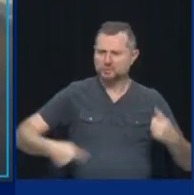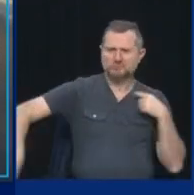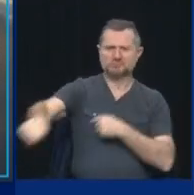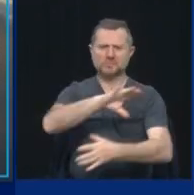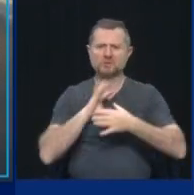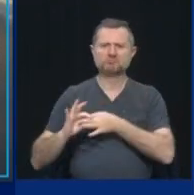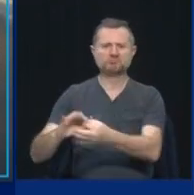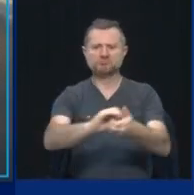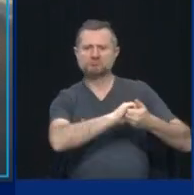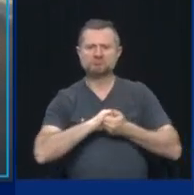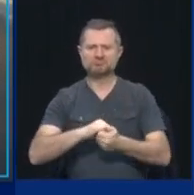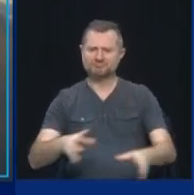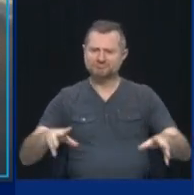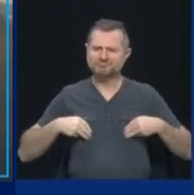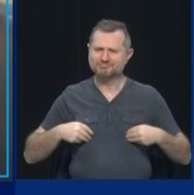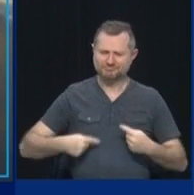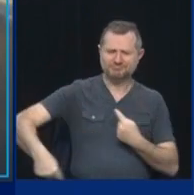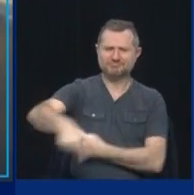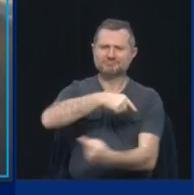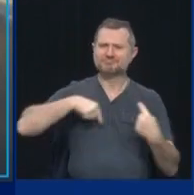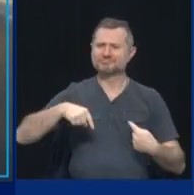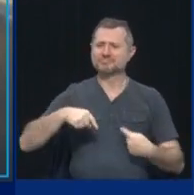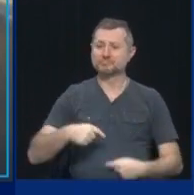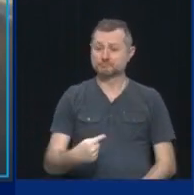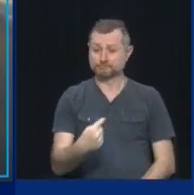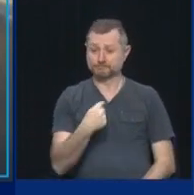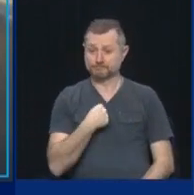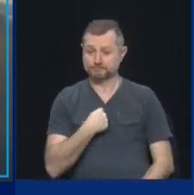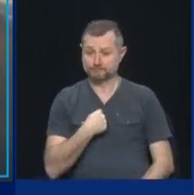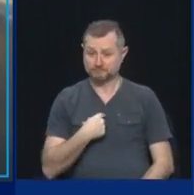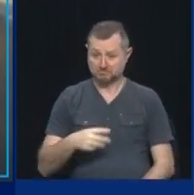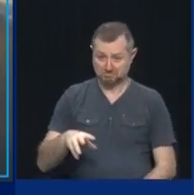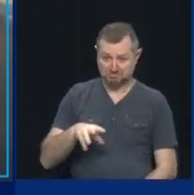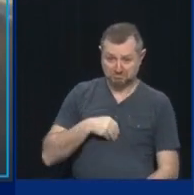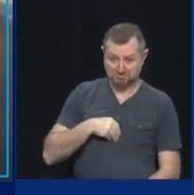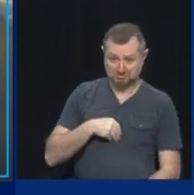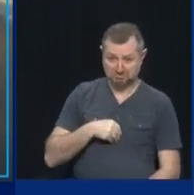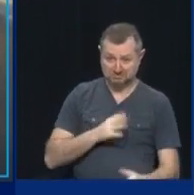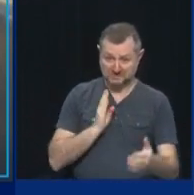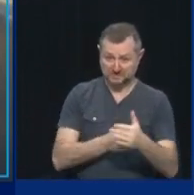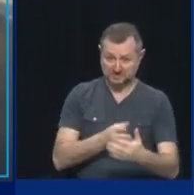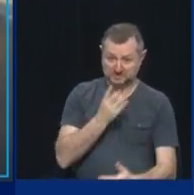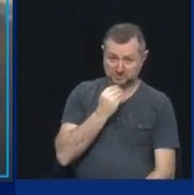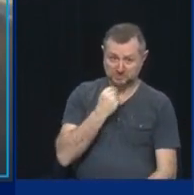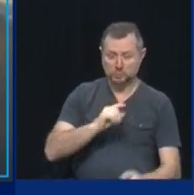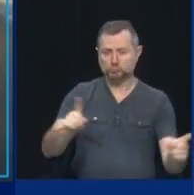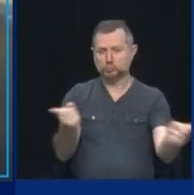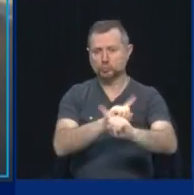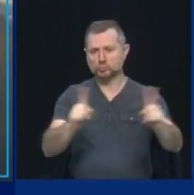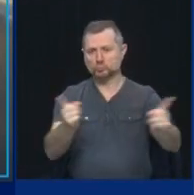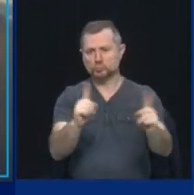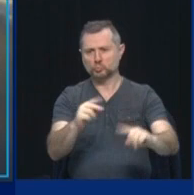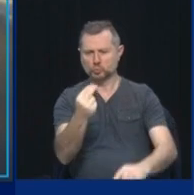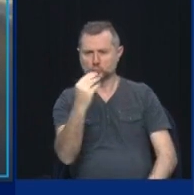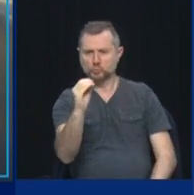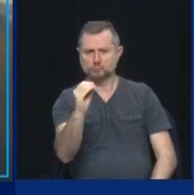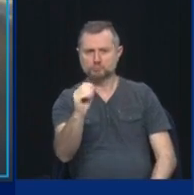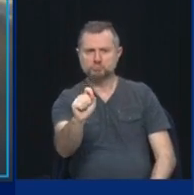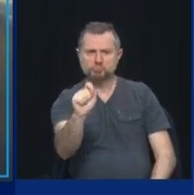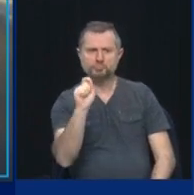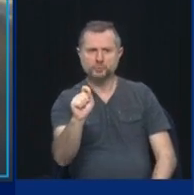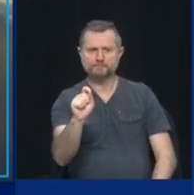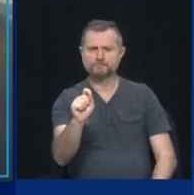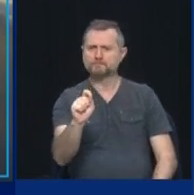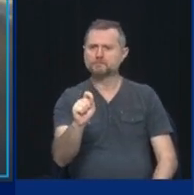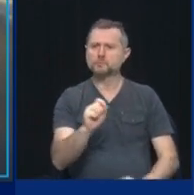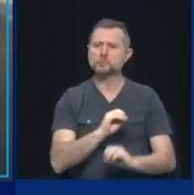acceptance. We have no tolerance for anti-Semitism, period. No New Yorker has